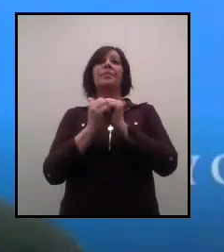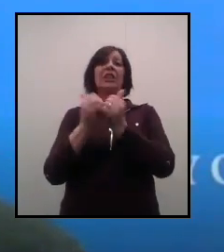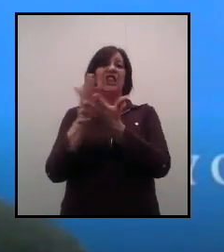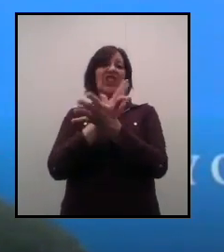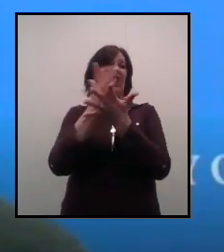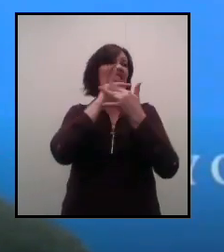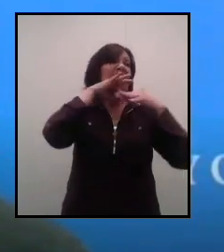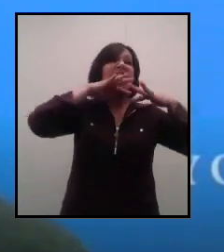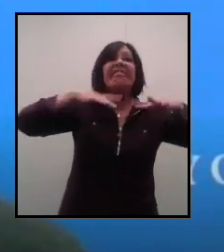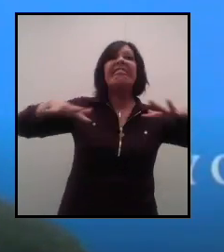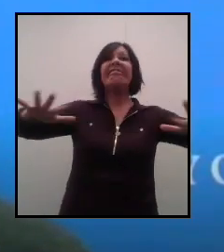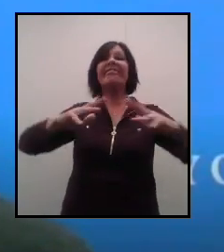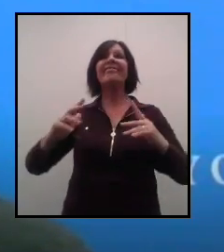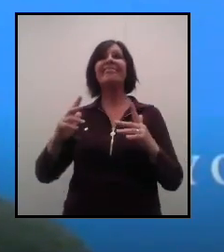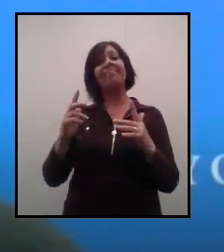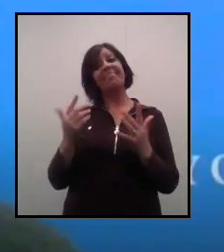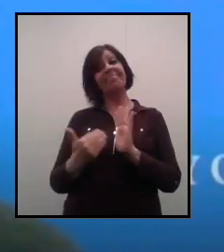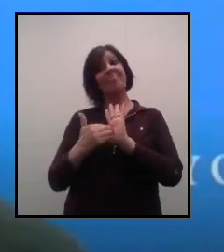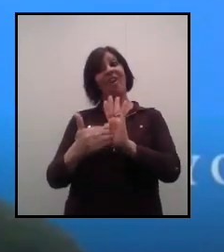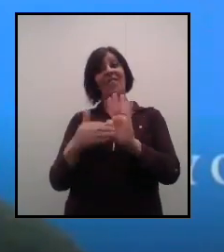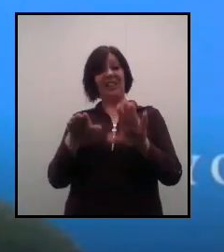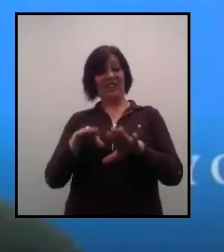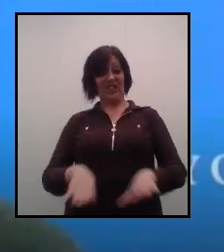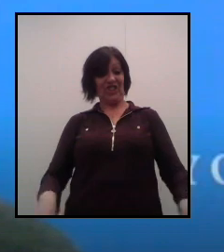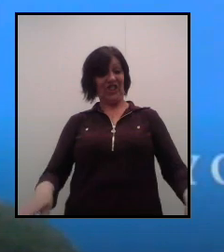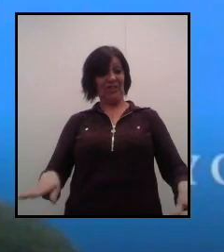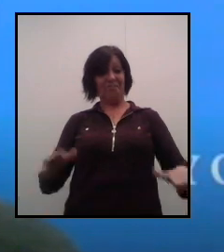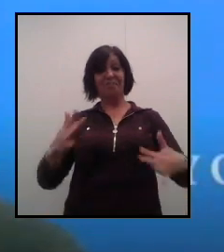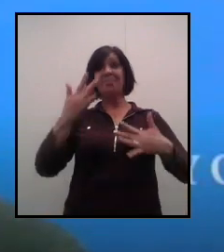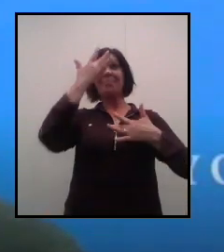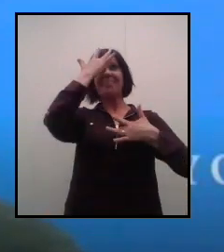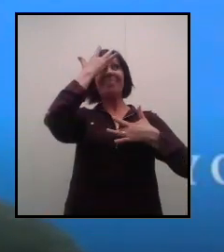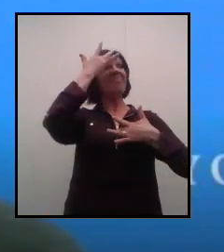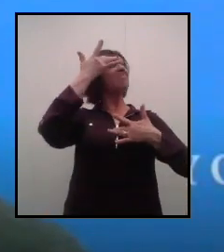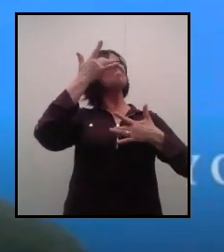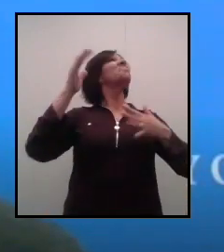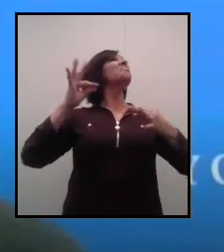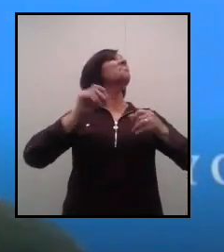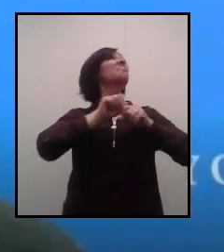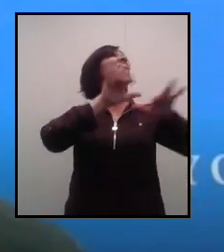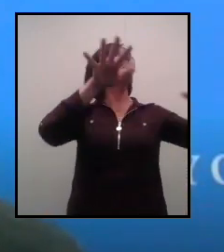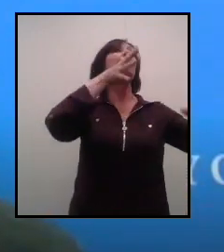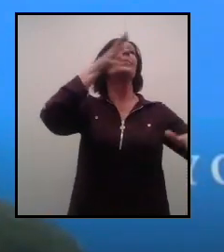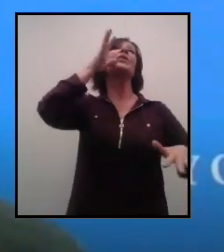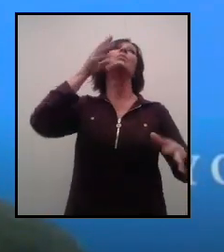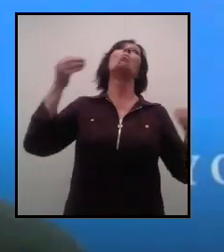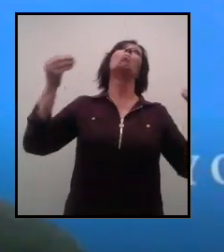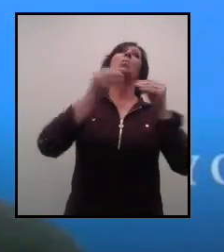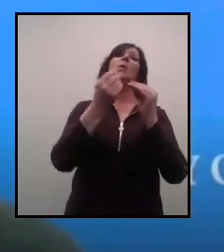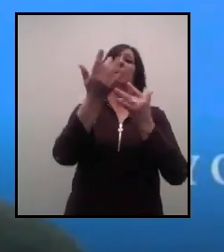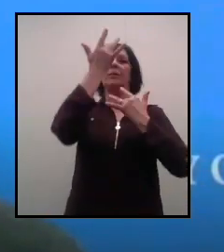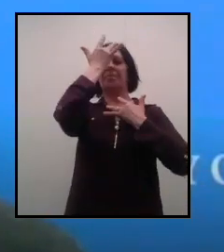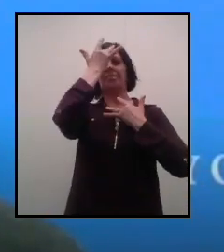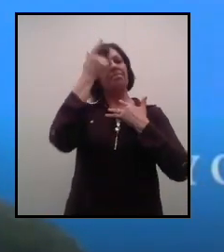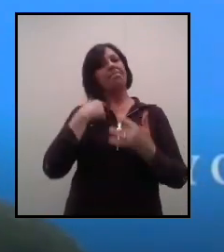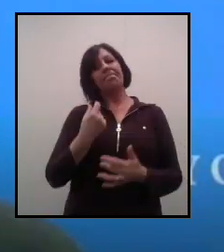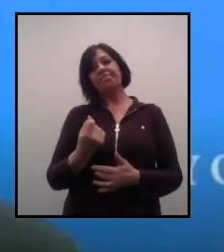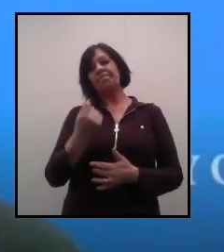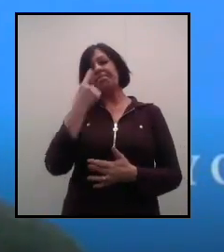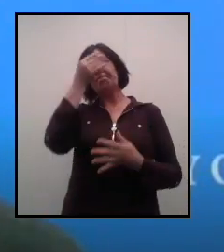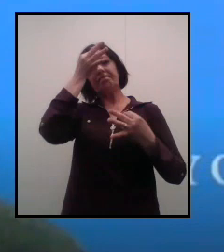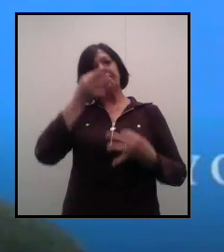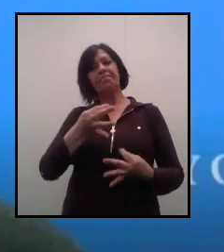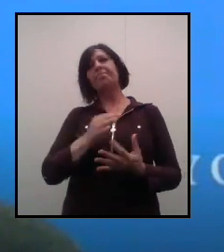like crazy, and often it's the children who get sick initially, and then the parents who get really sick. So I fully understand the